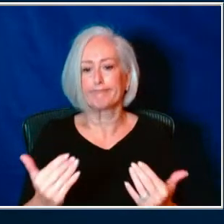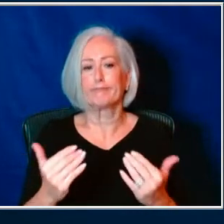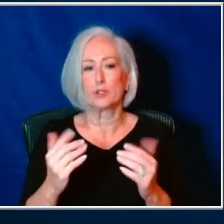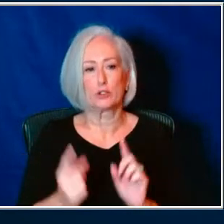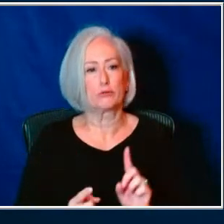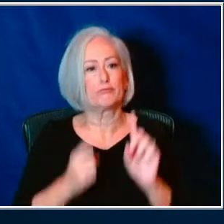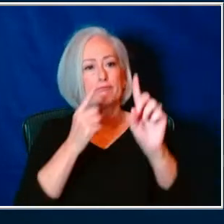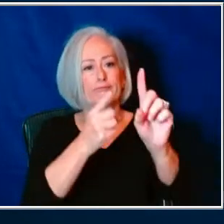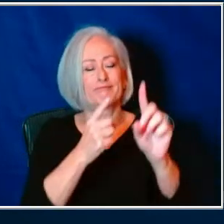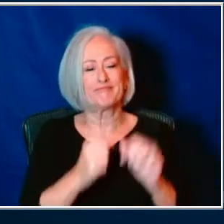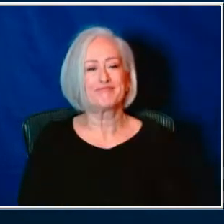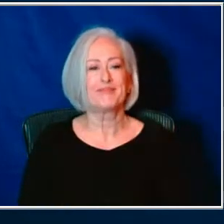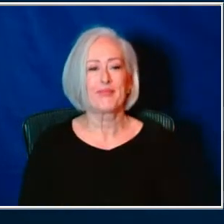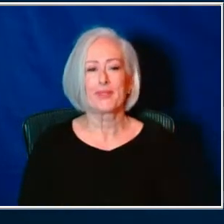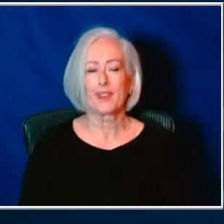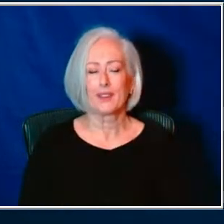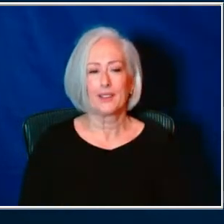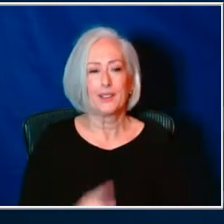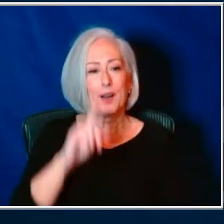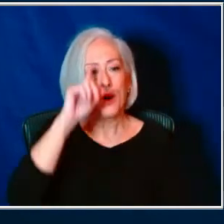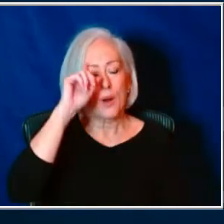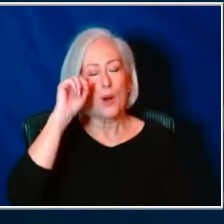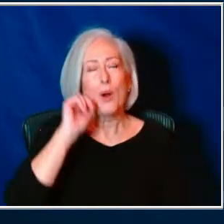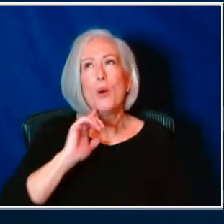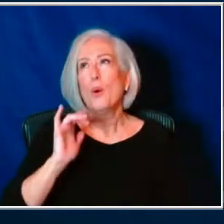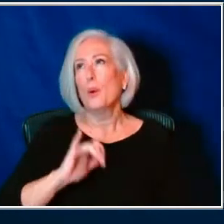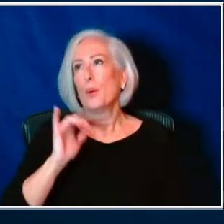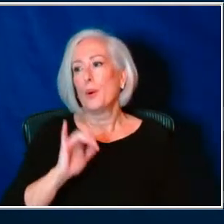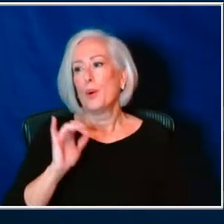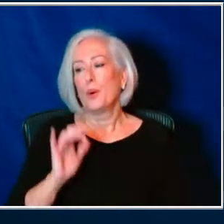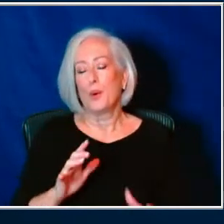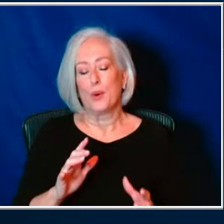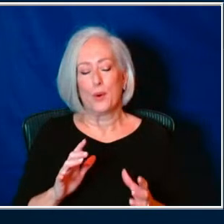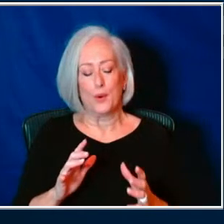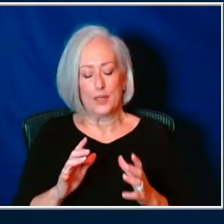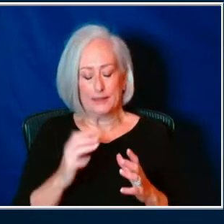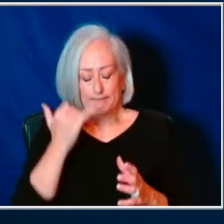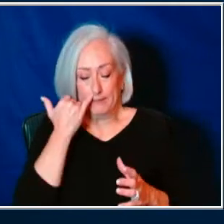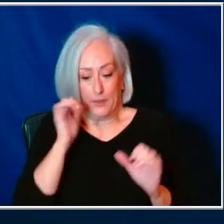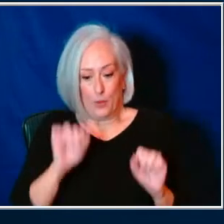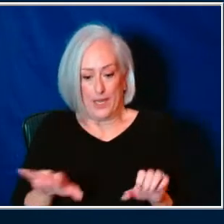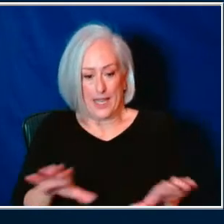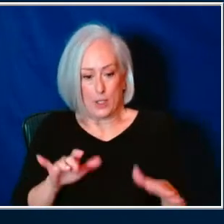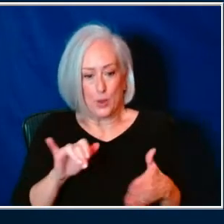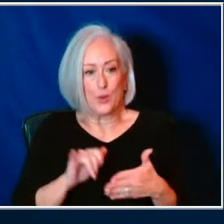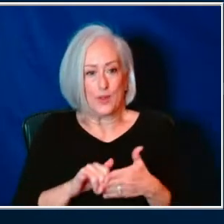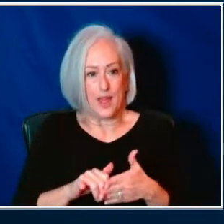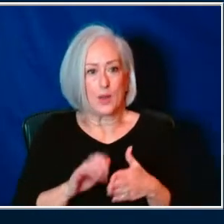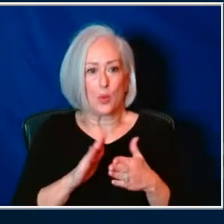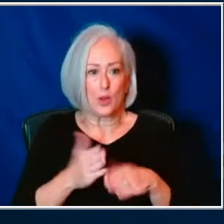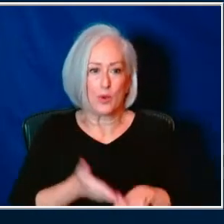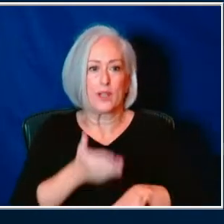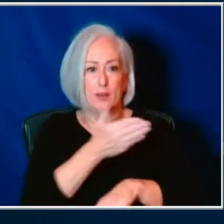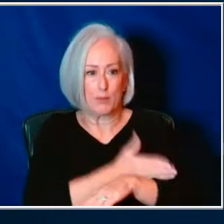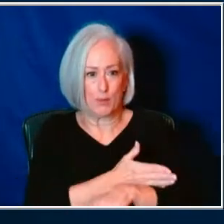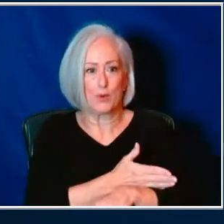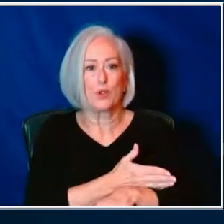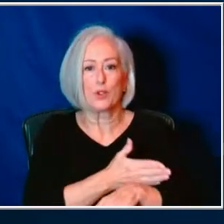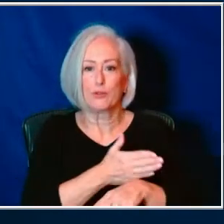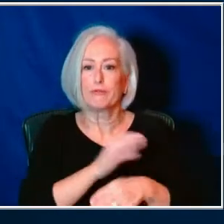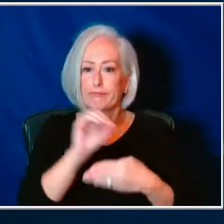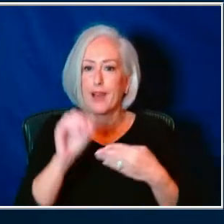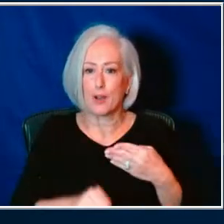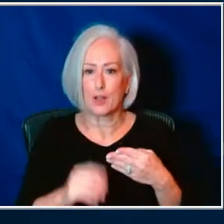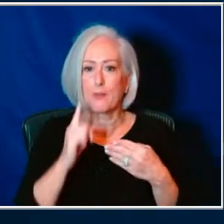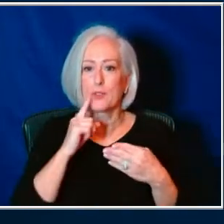That sounds really, I mean, there are so many ways if we could do that, we would improve the outcomes in a lot of disease or how people just cope with it. I think that's